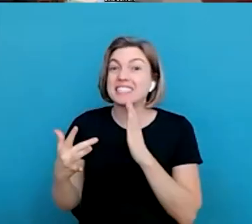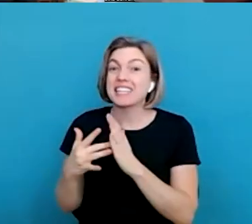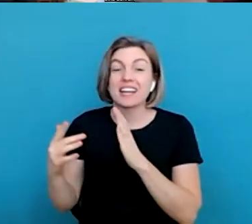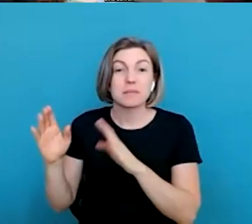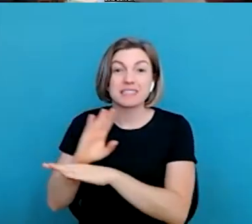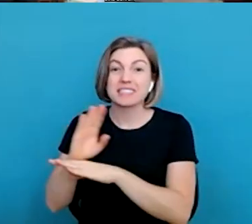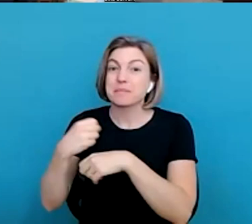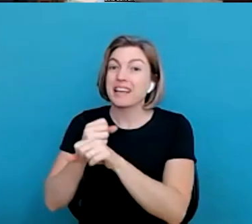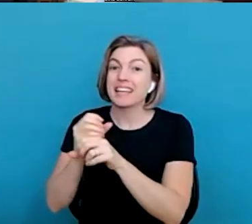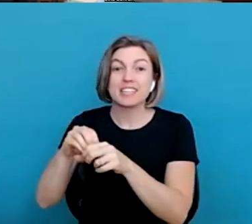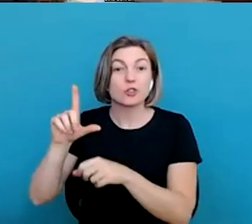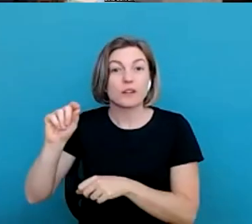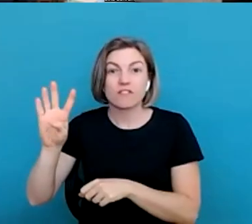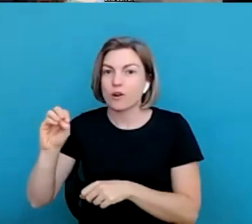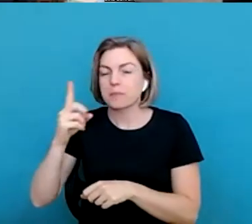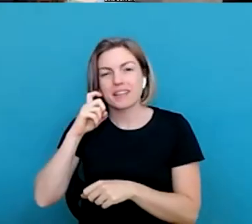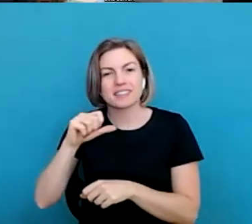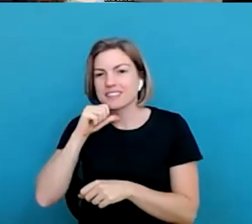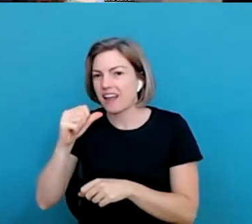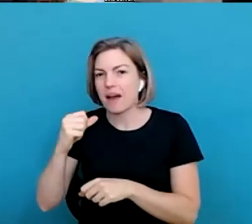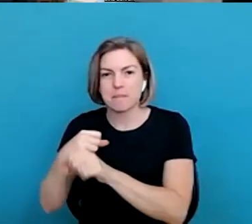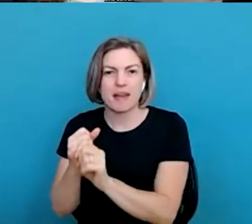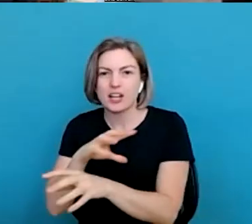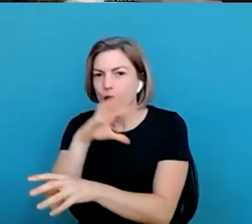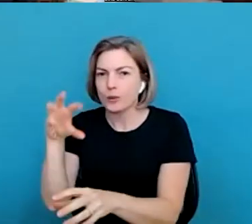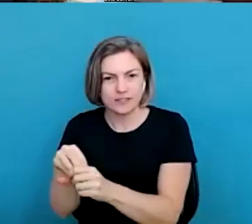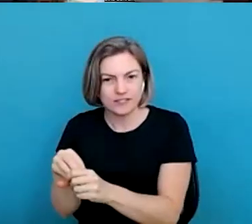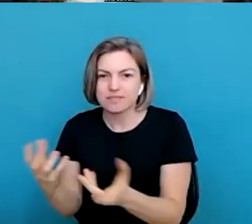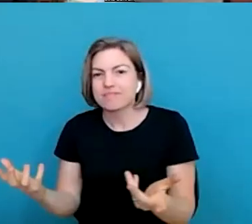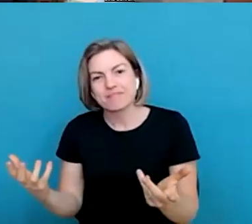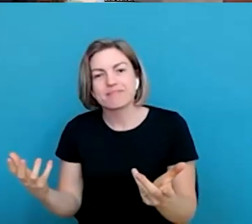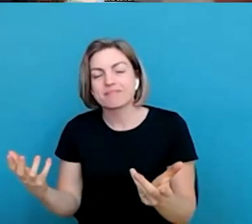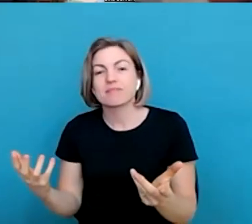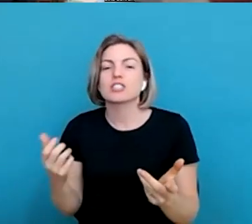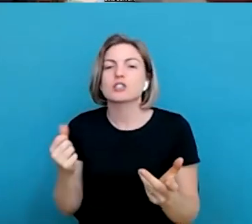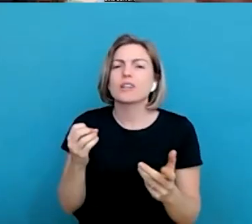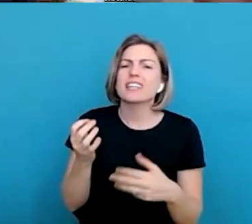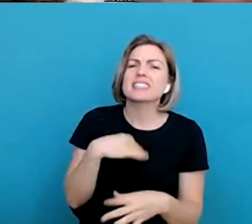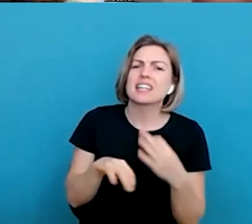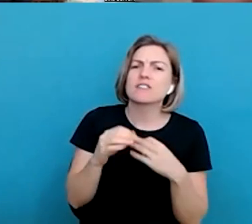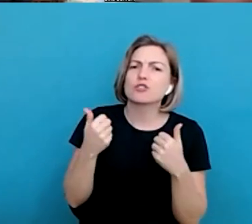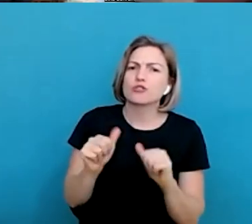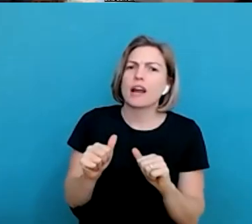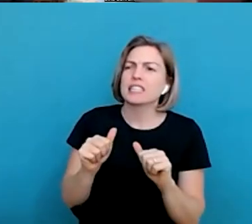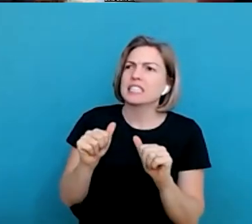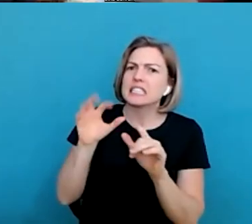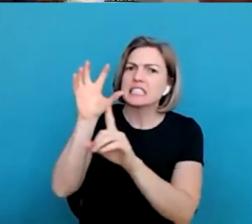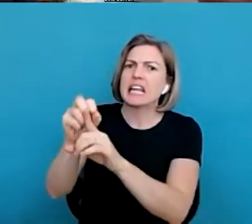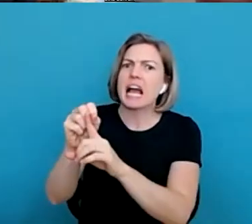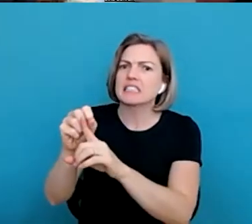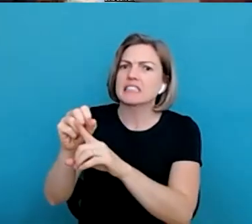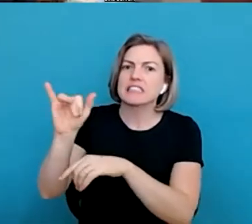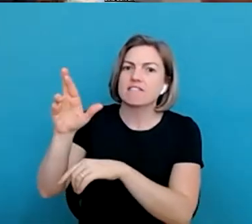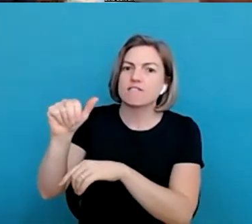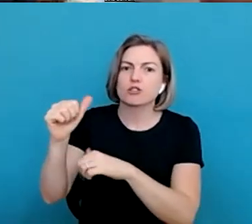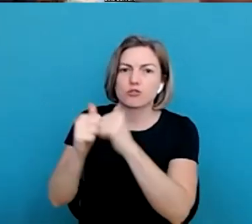2040, because it's not going to be born inclusive. Right? And instead of trying to attack this at the infrastructure layer, which has been the mode